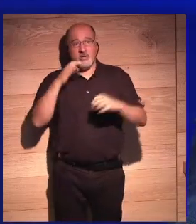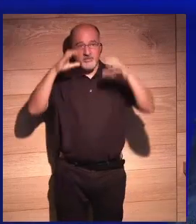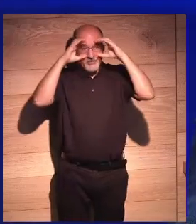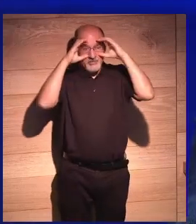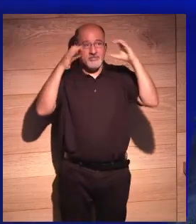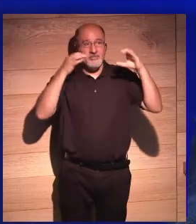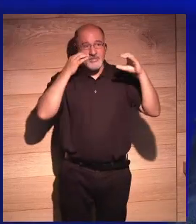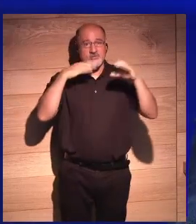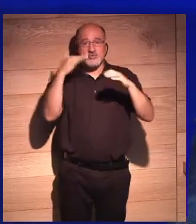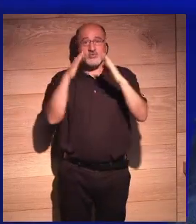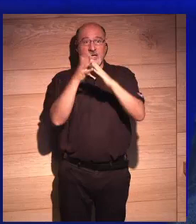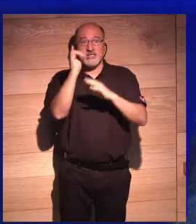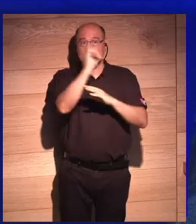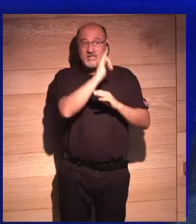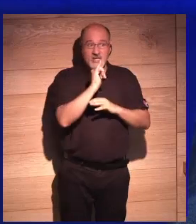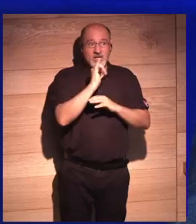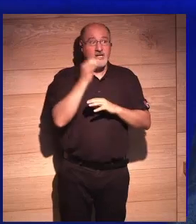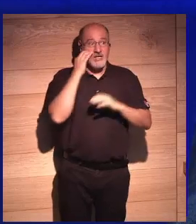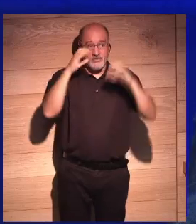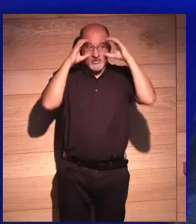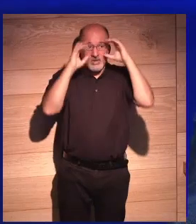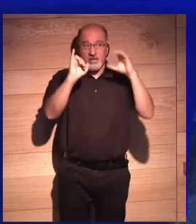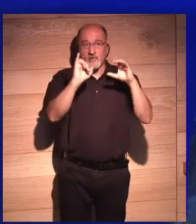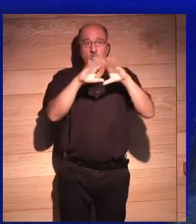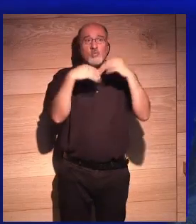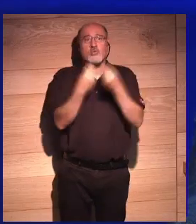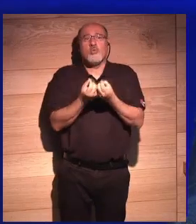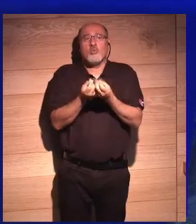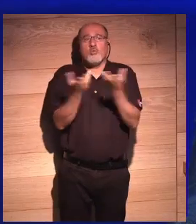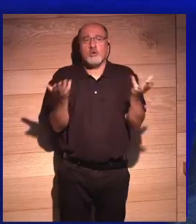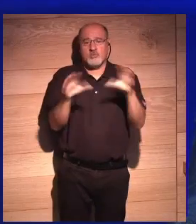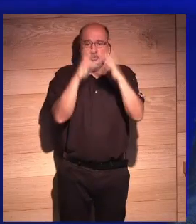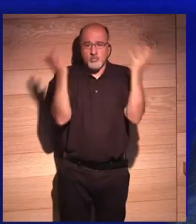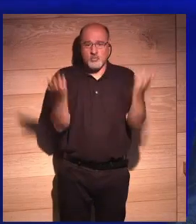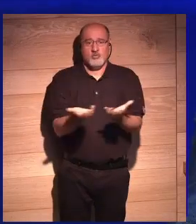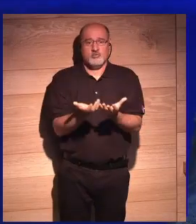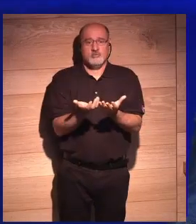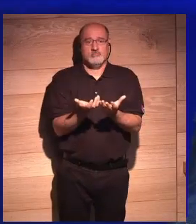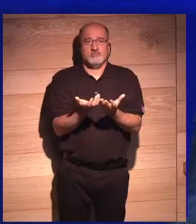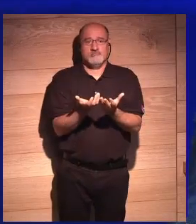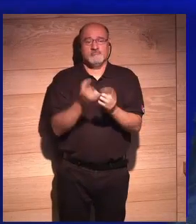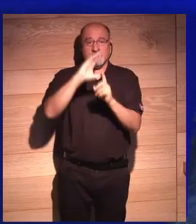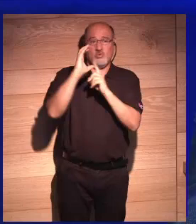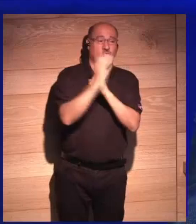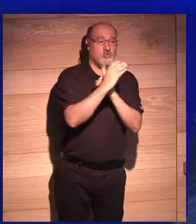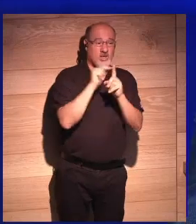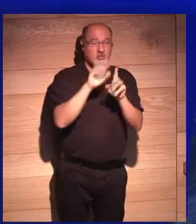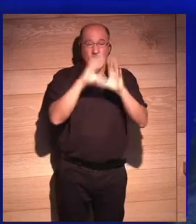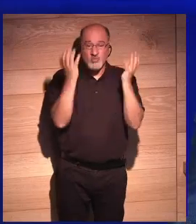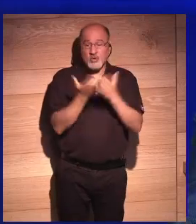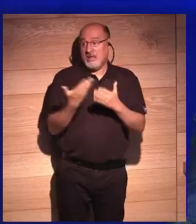people have VR goggles and how many people are consuming VR, I think that